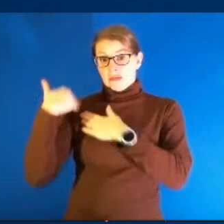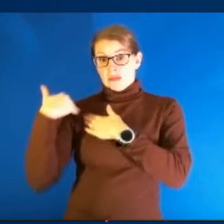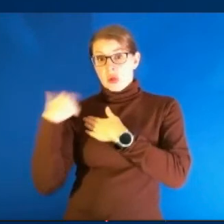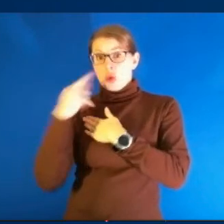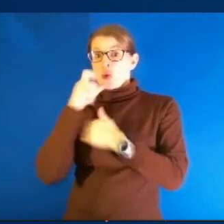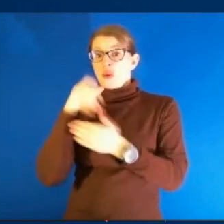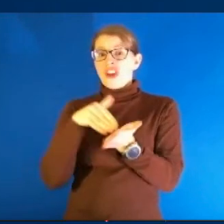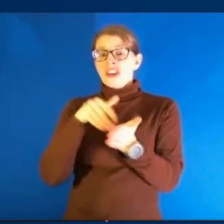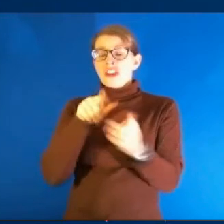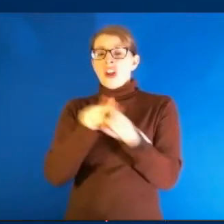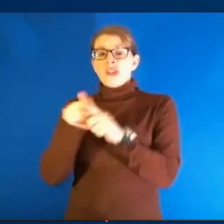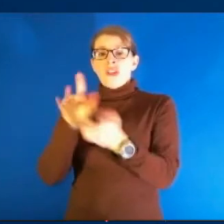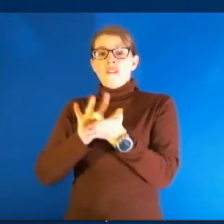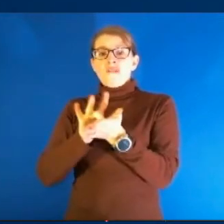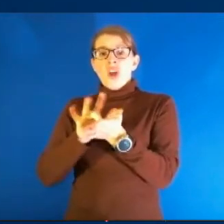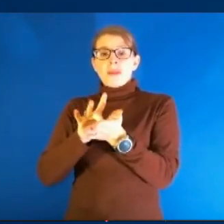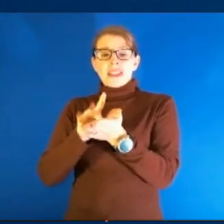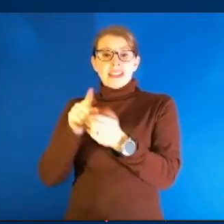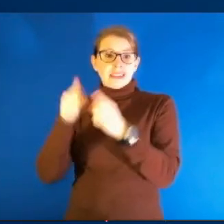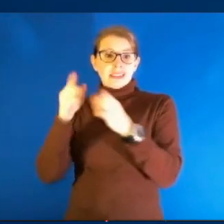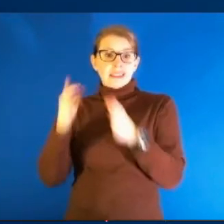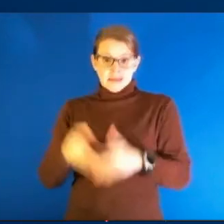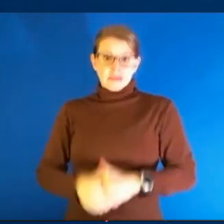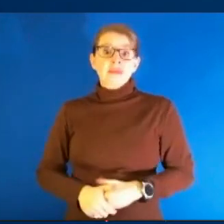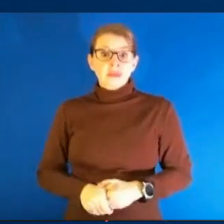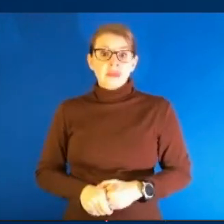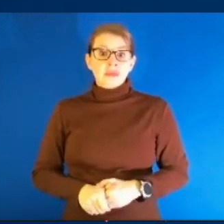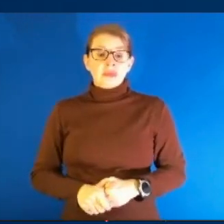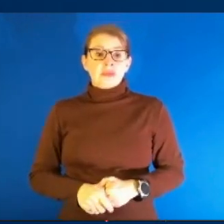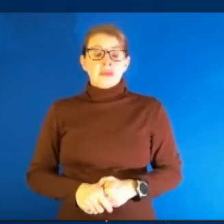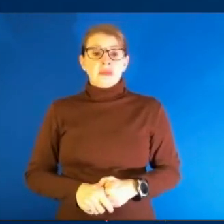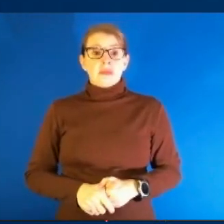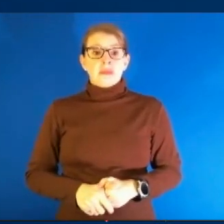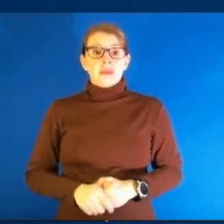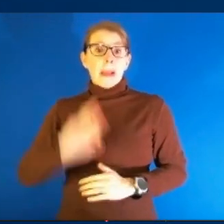and the pharmacist. And politicizing